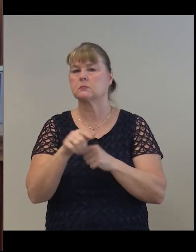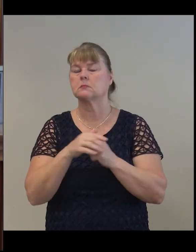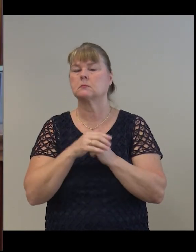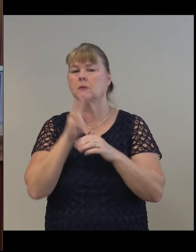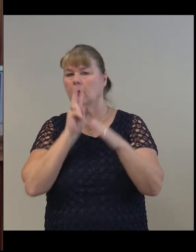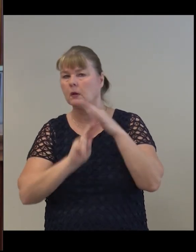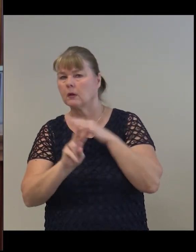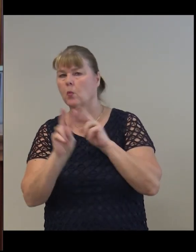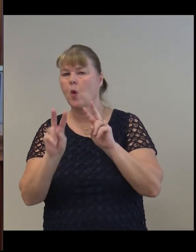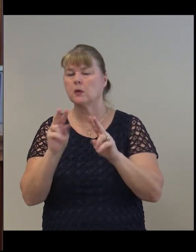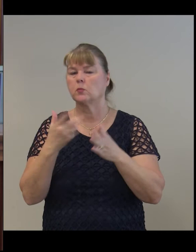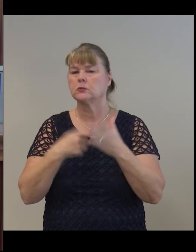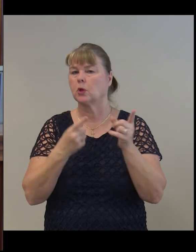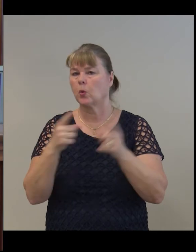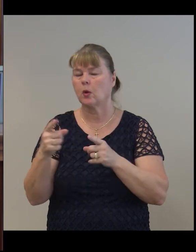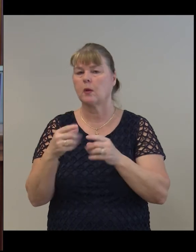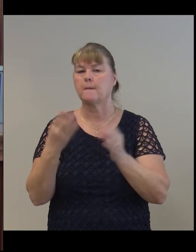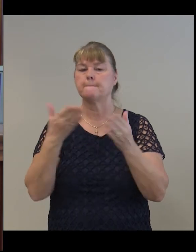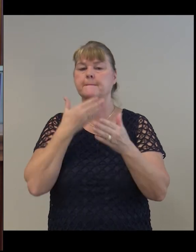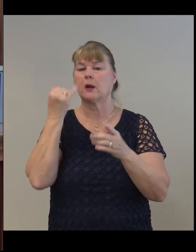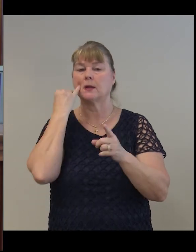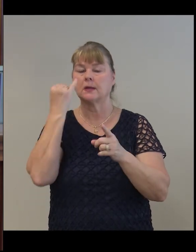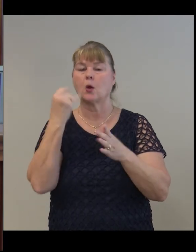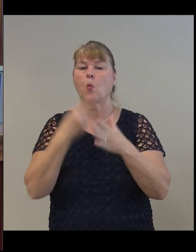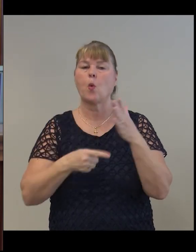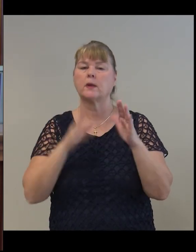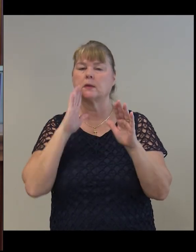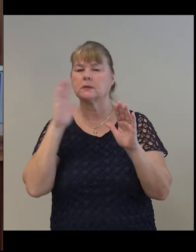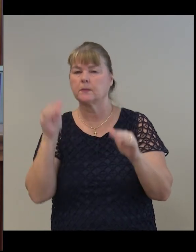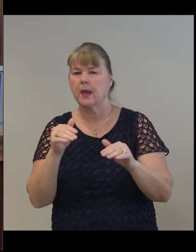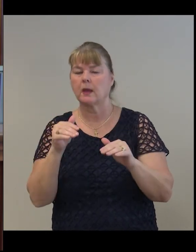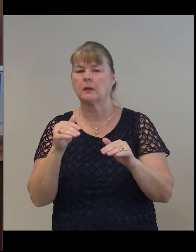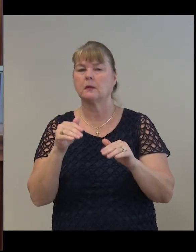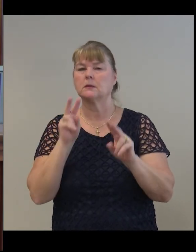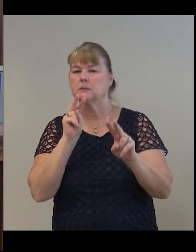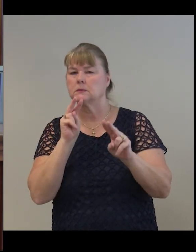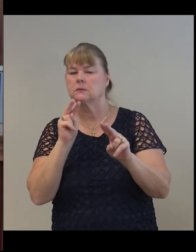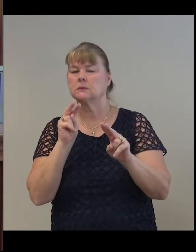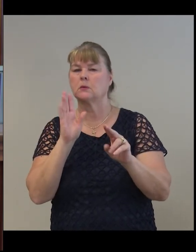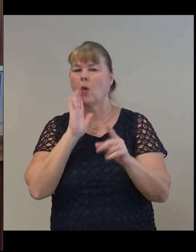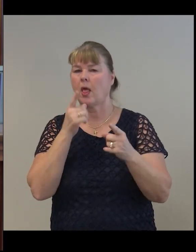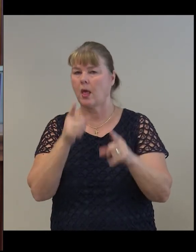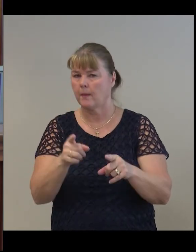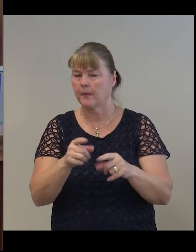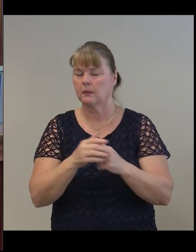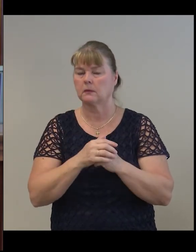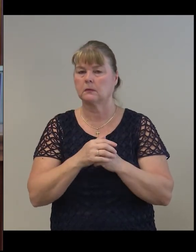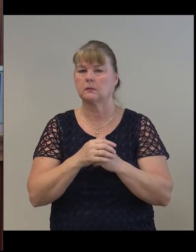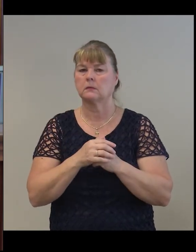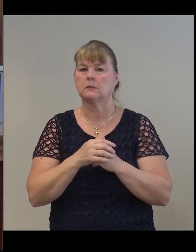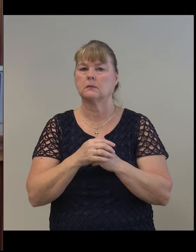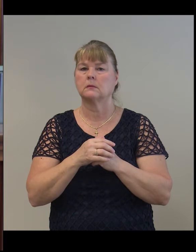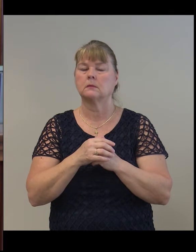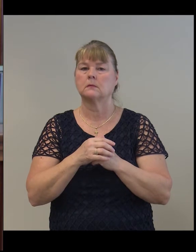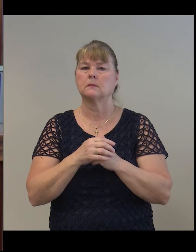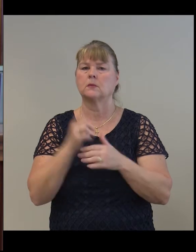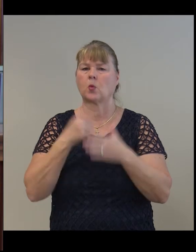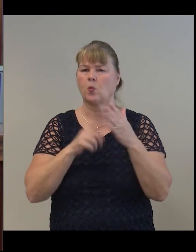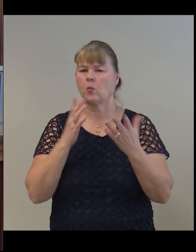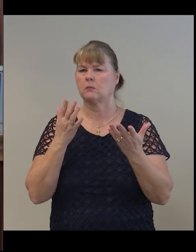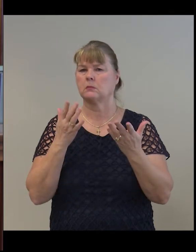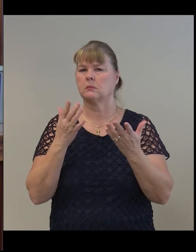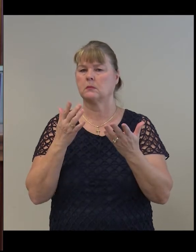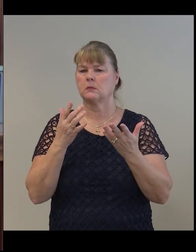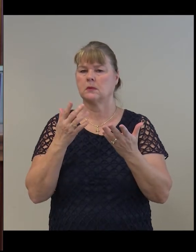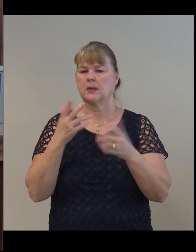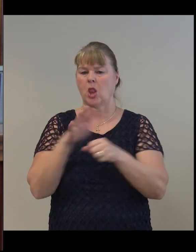local forecast agency? Do you want to have a better idea of what those anticipated signs are going to be?